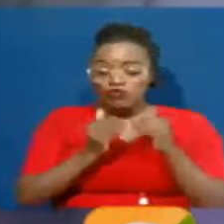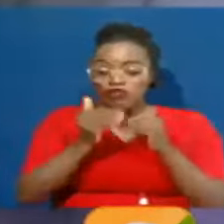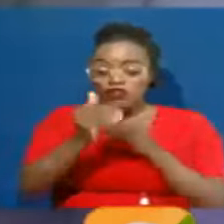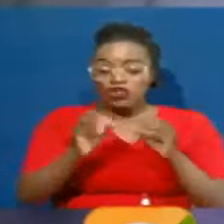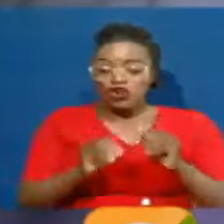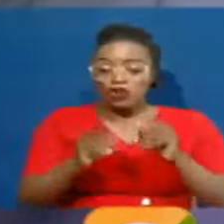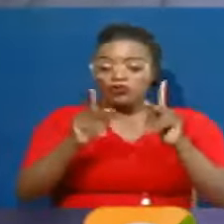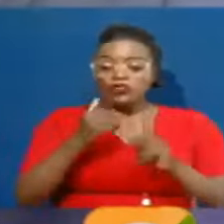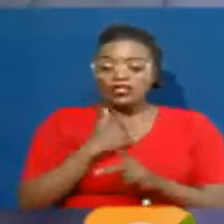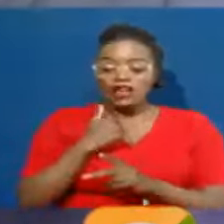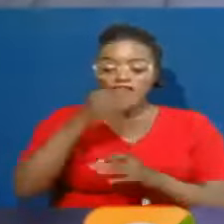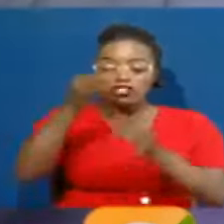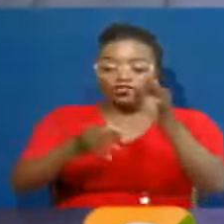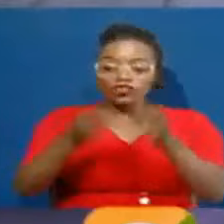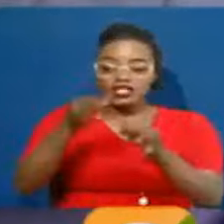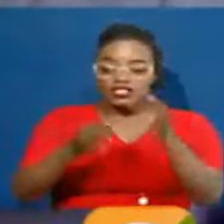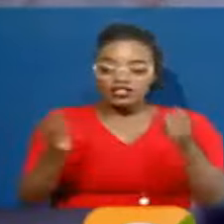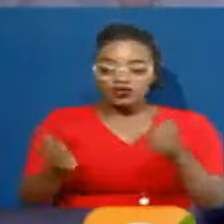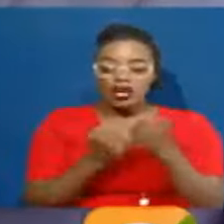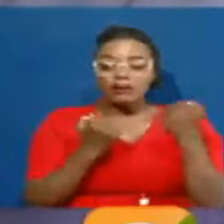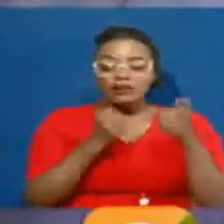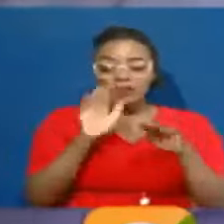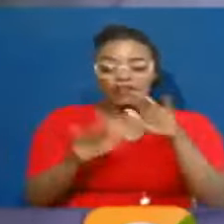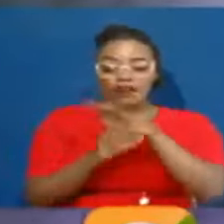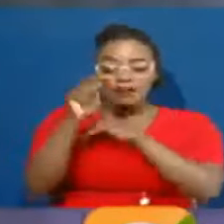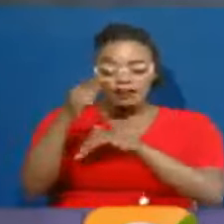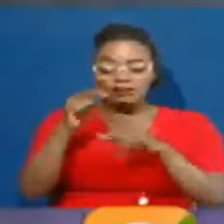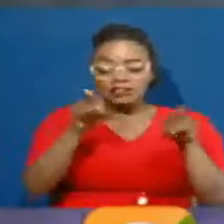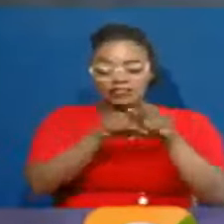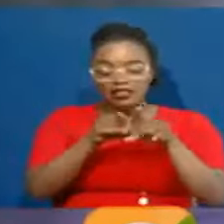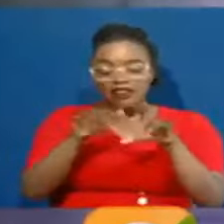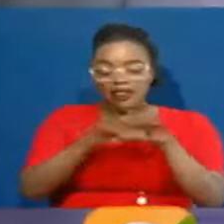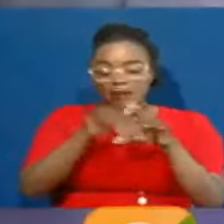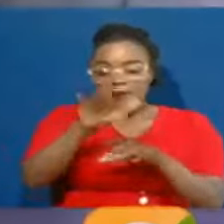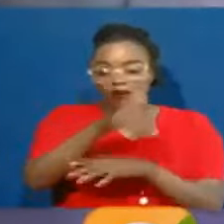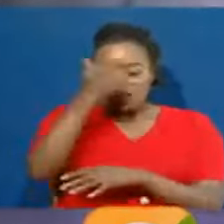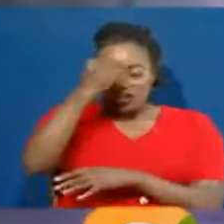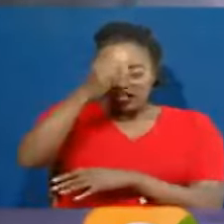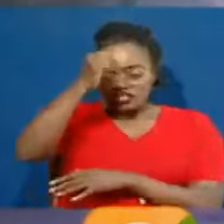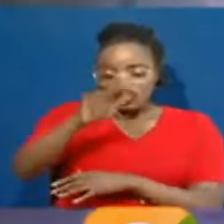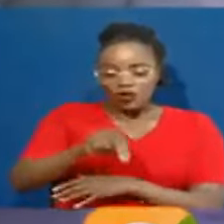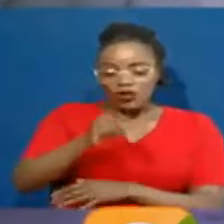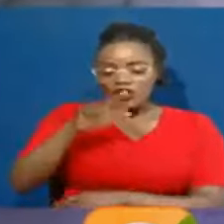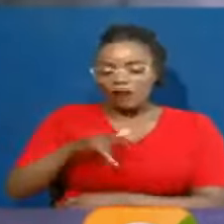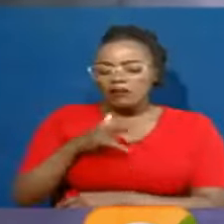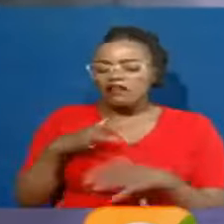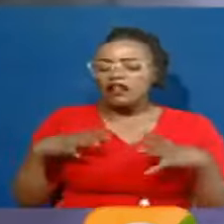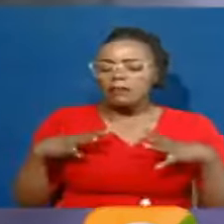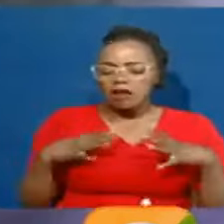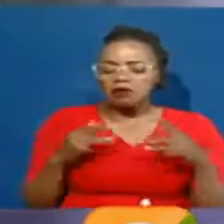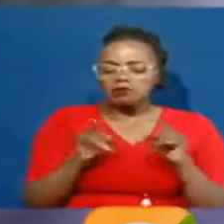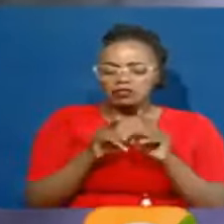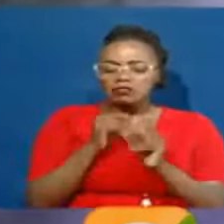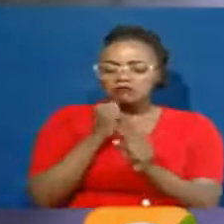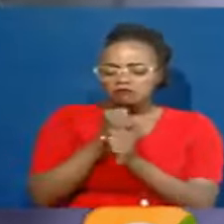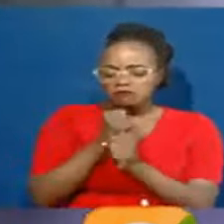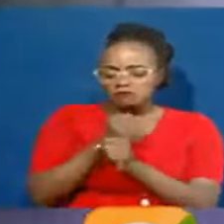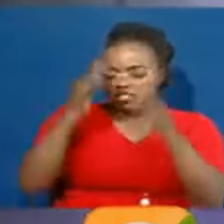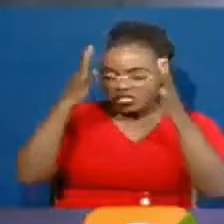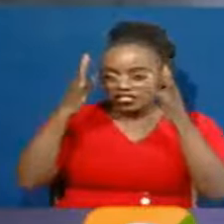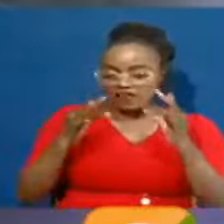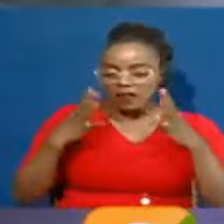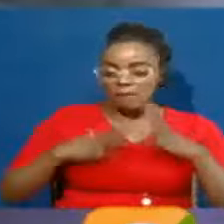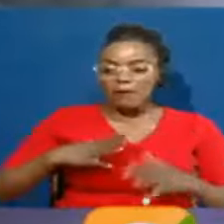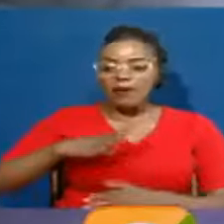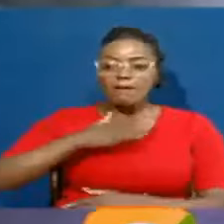an opportunity for justice to happen to the Deputy President. And as Member of Parliament for Kajiado North, I am proud that I have done a decision that my